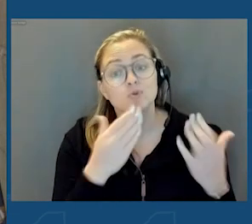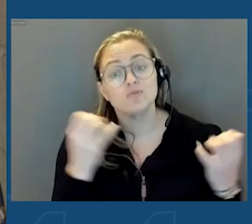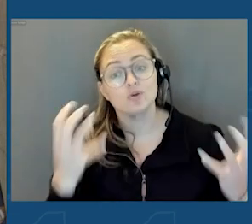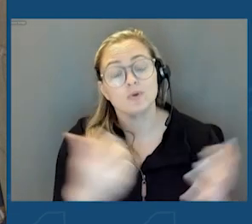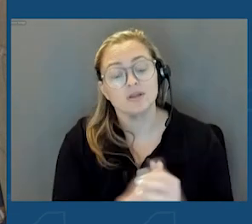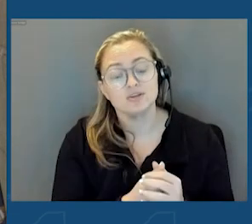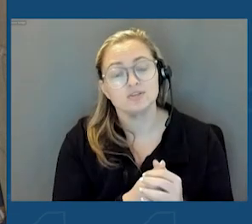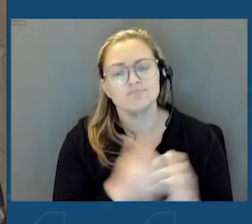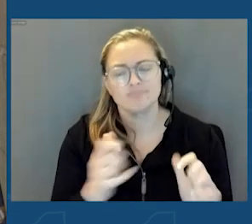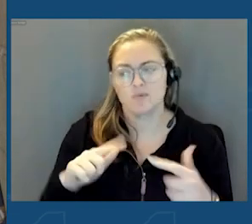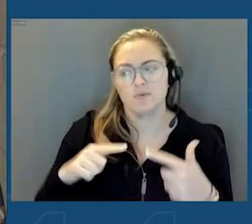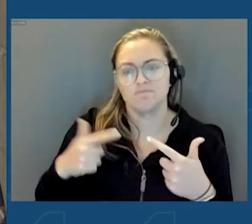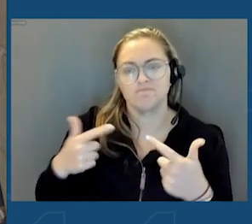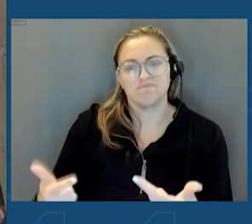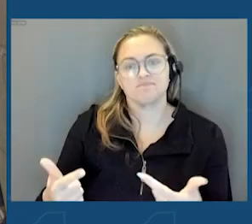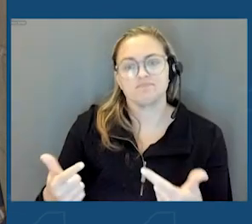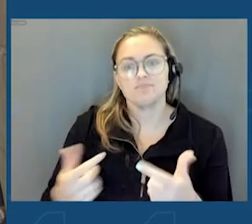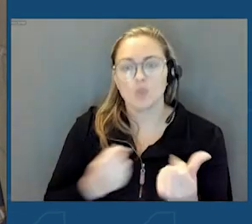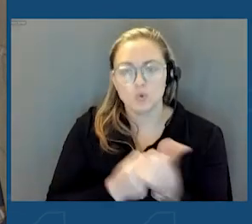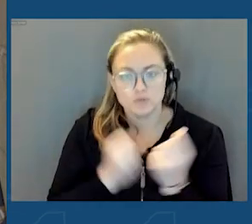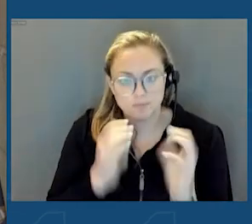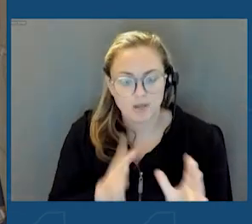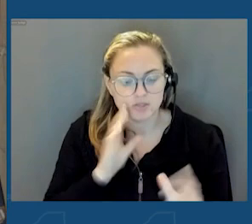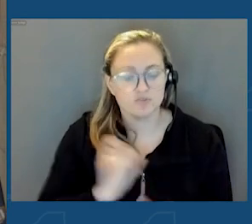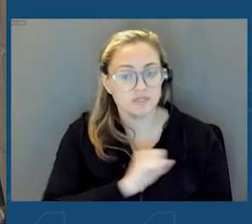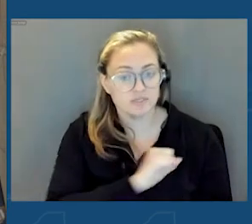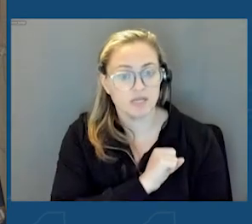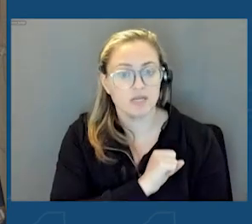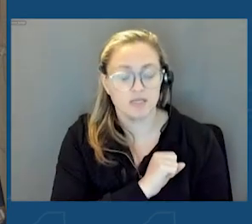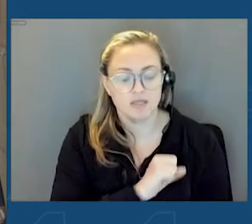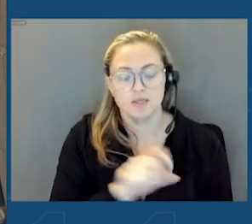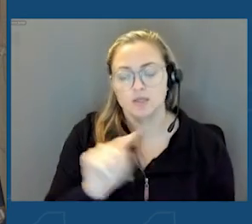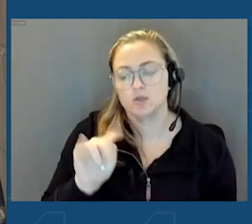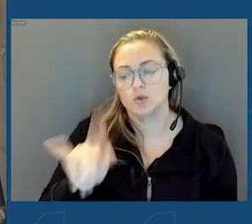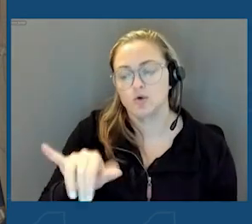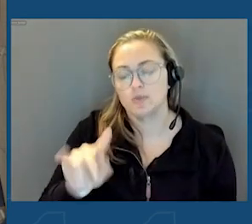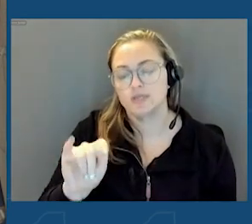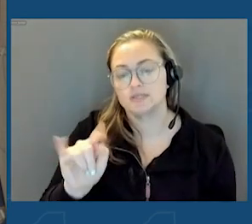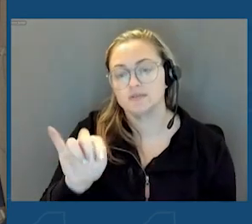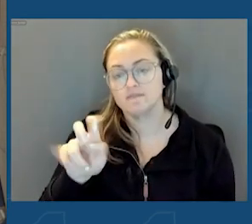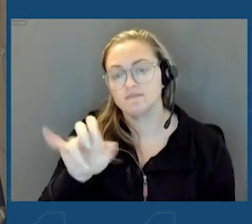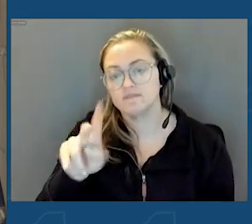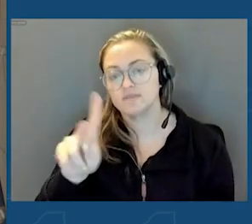let me bring up our sponsor in the Senate, Toby Stavisky.